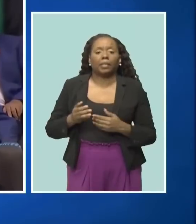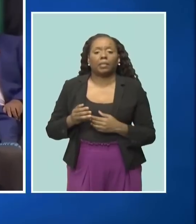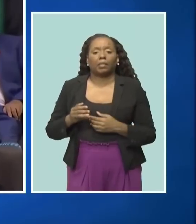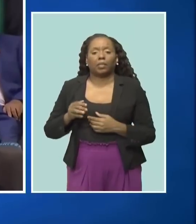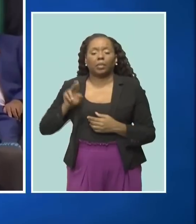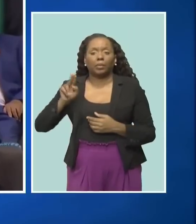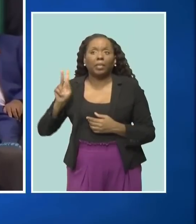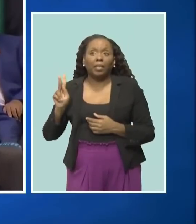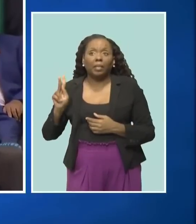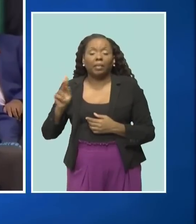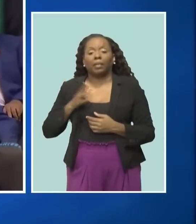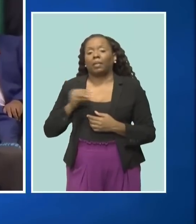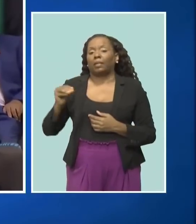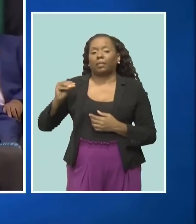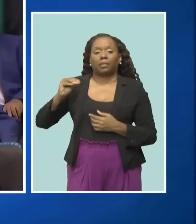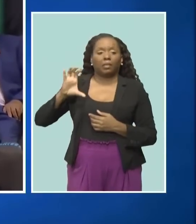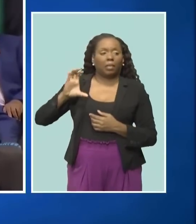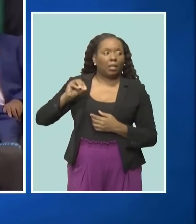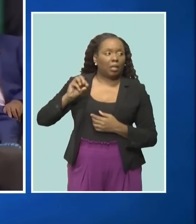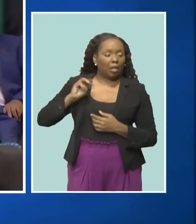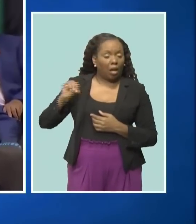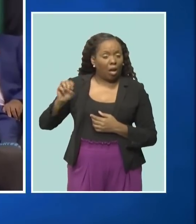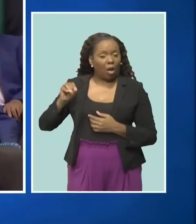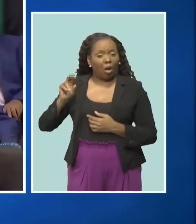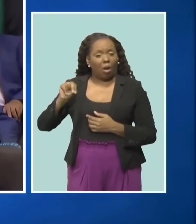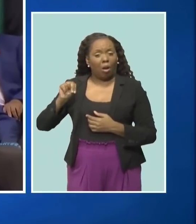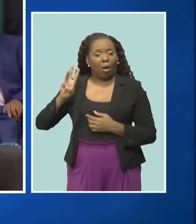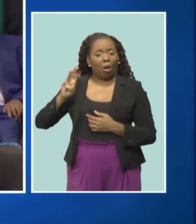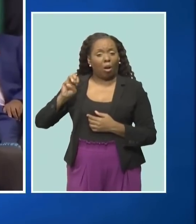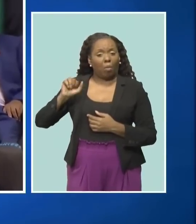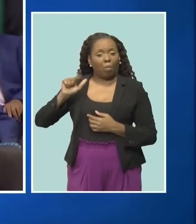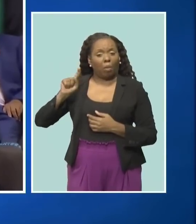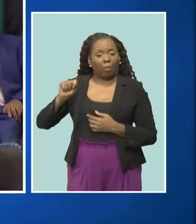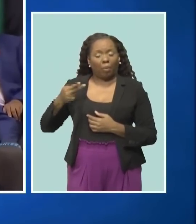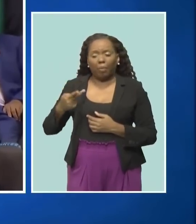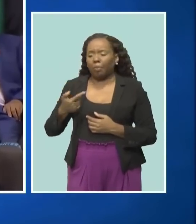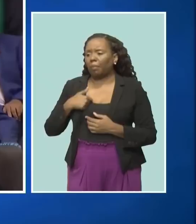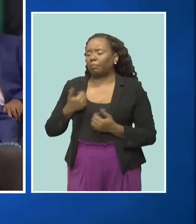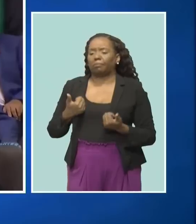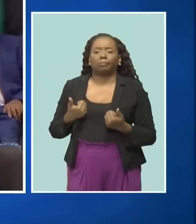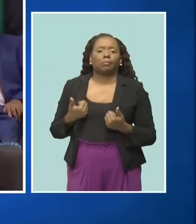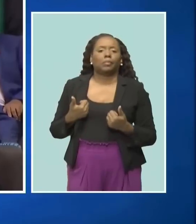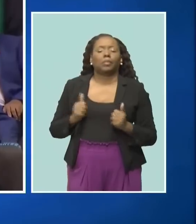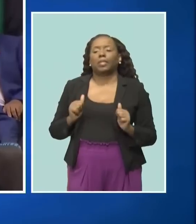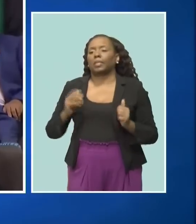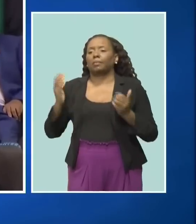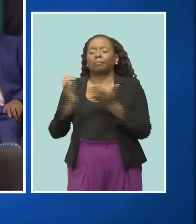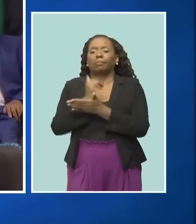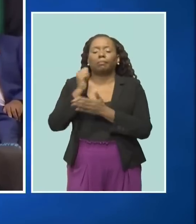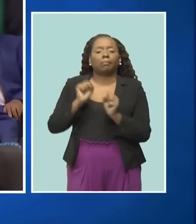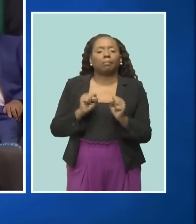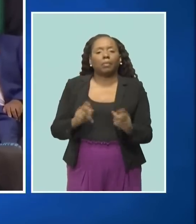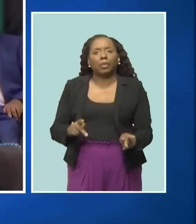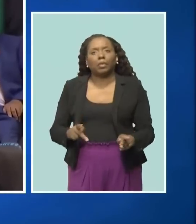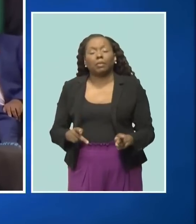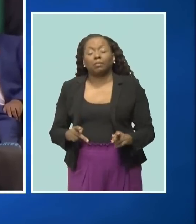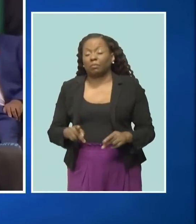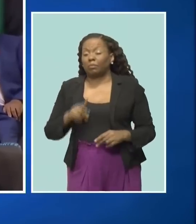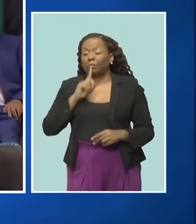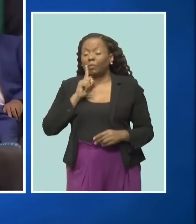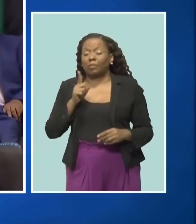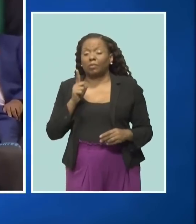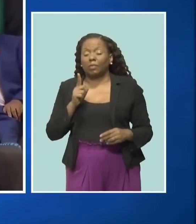Commonwealth, I have tried, in whatever way I can, to foster opportunity, particularly for young